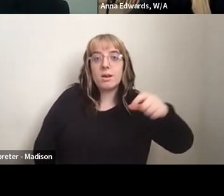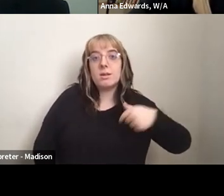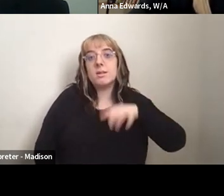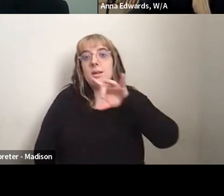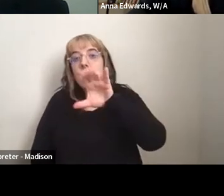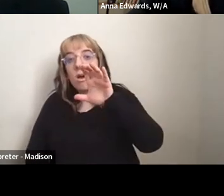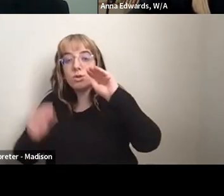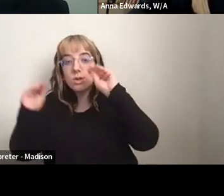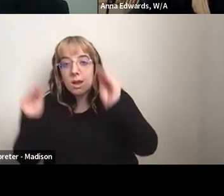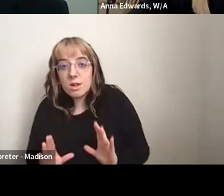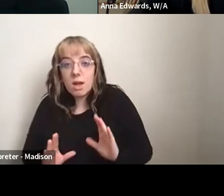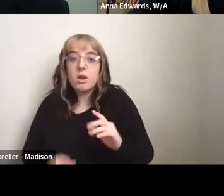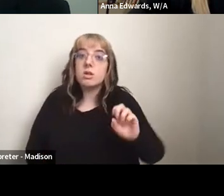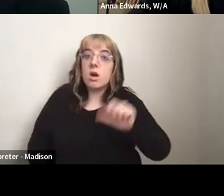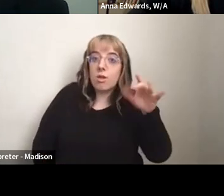800